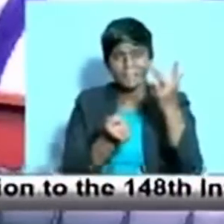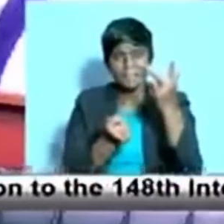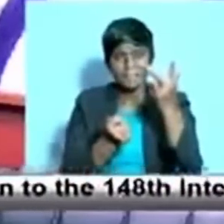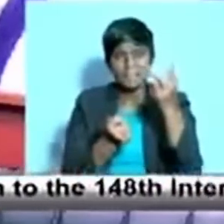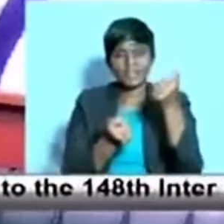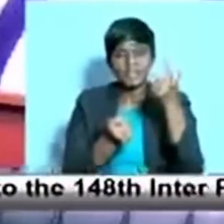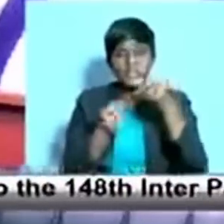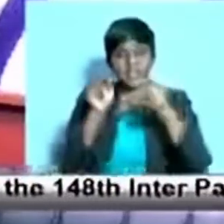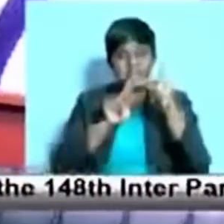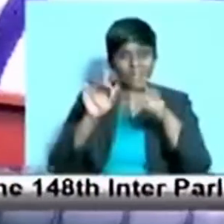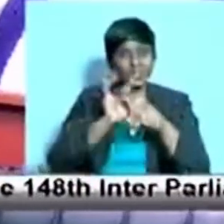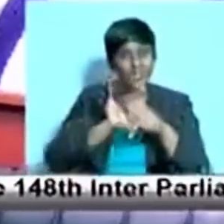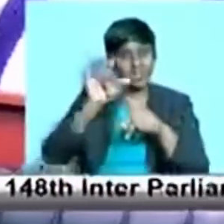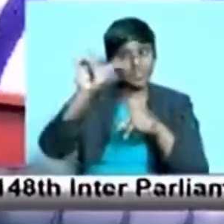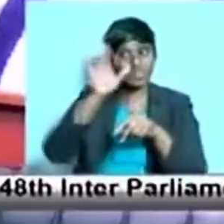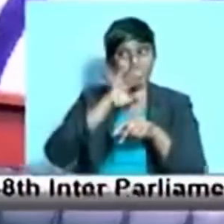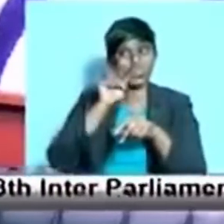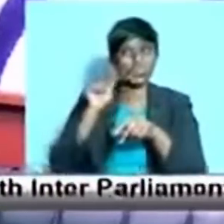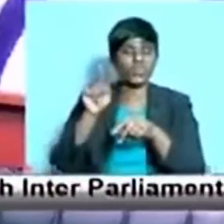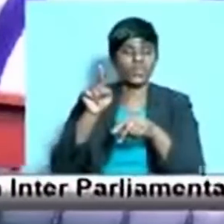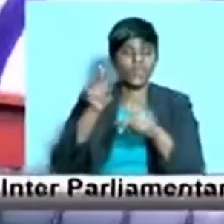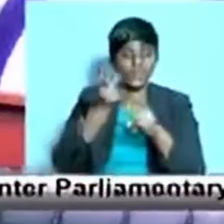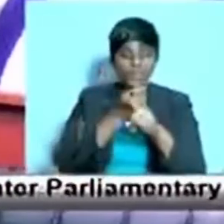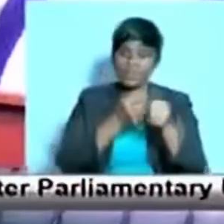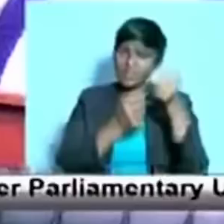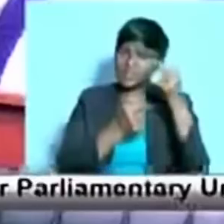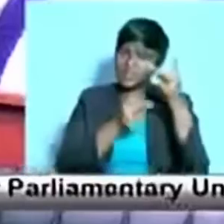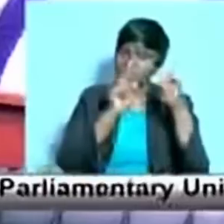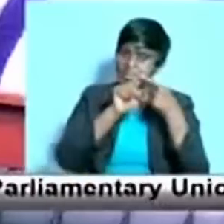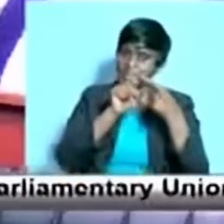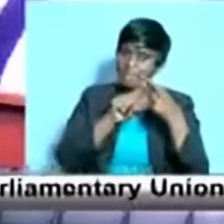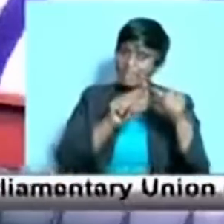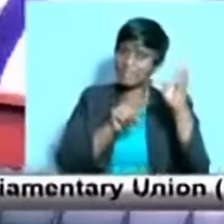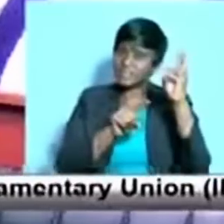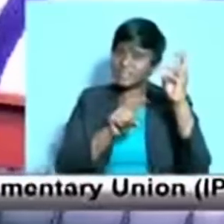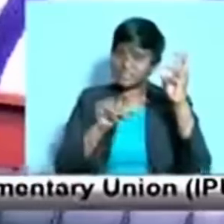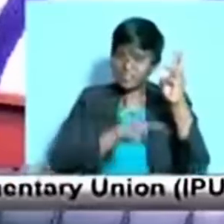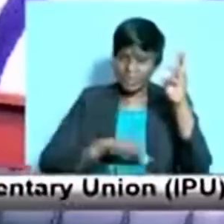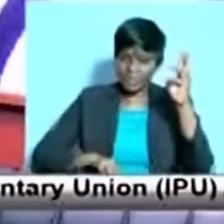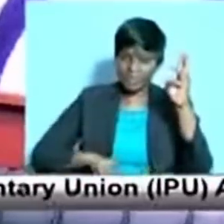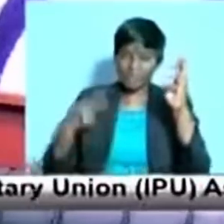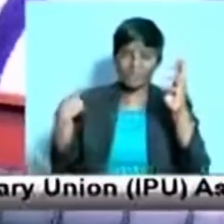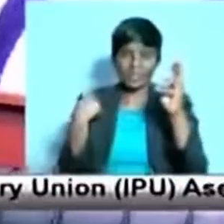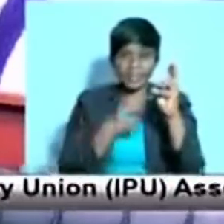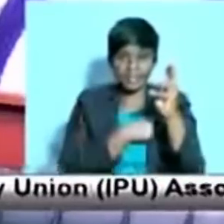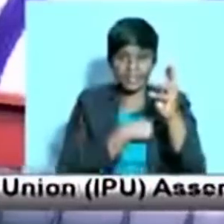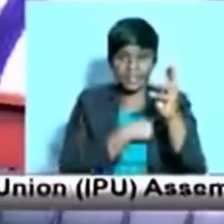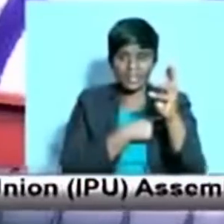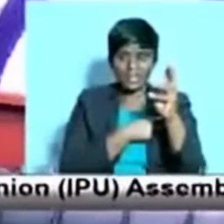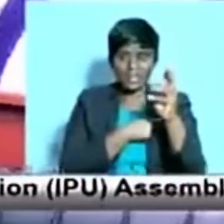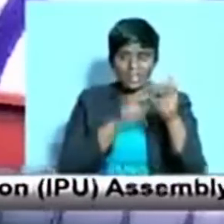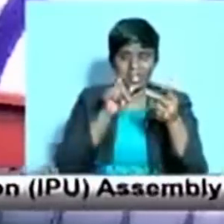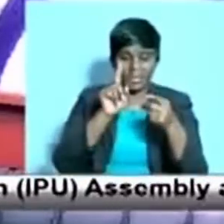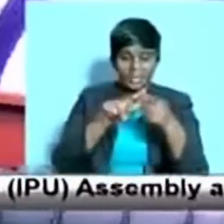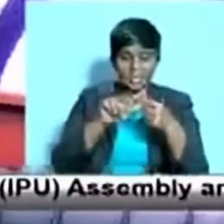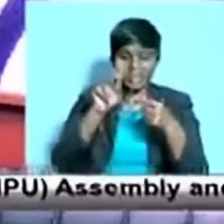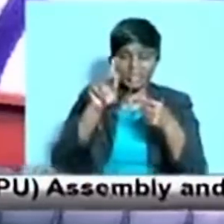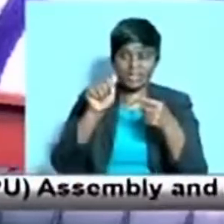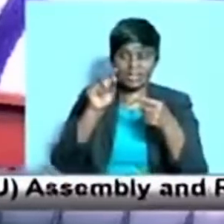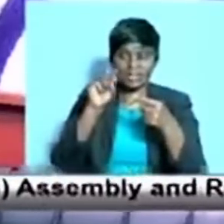13 people traveled. Out of 13, 6 were members of Parliament: Honorable Harry